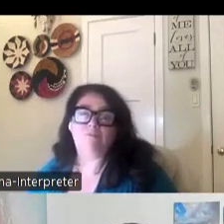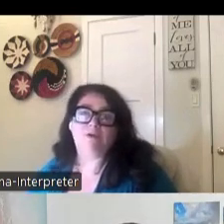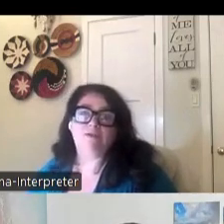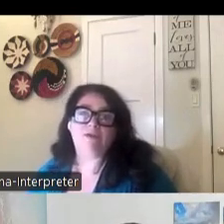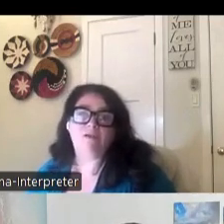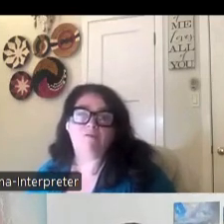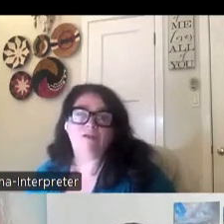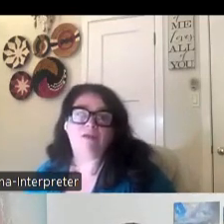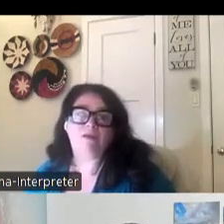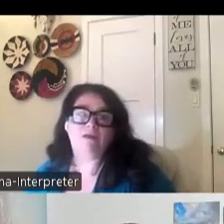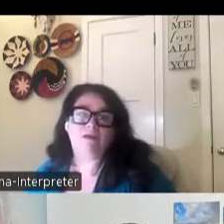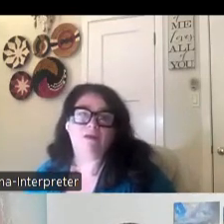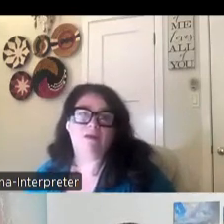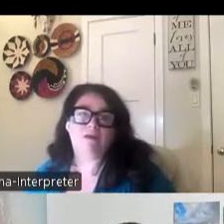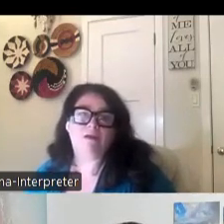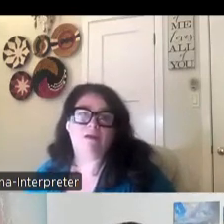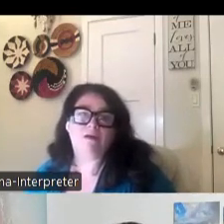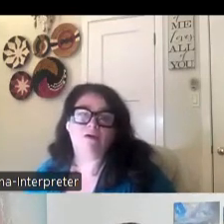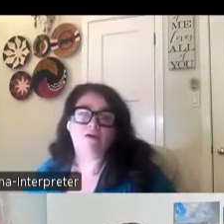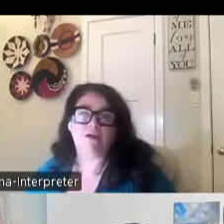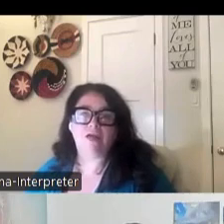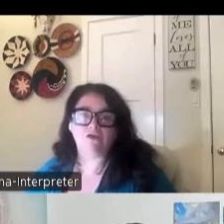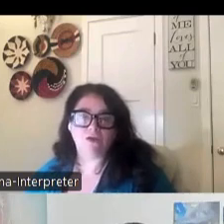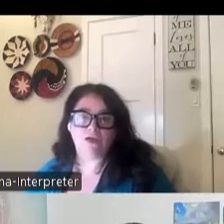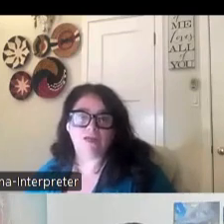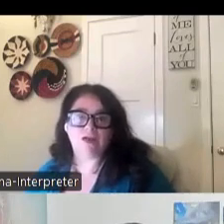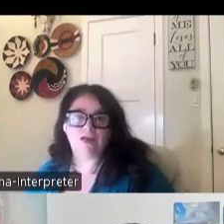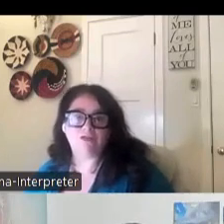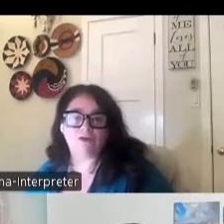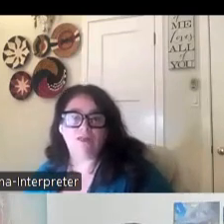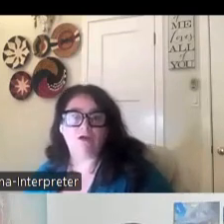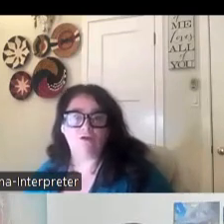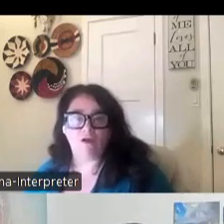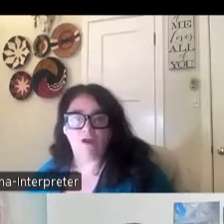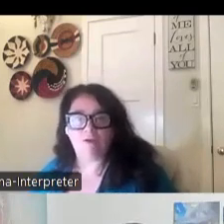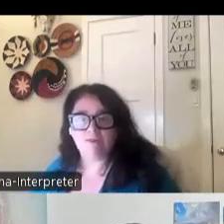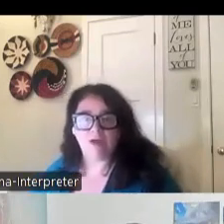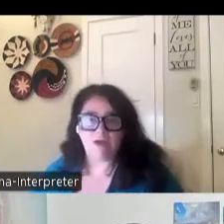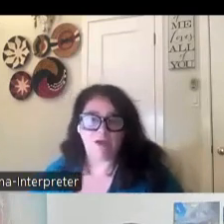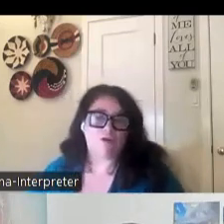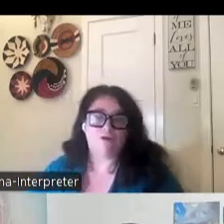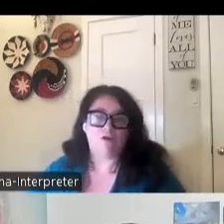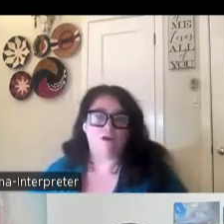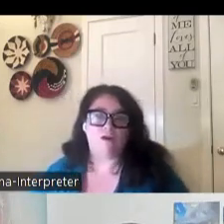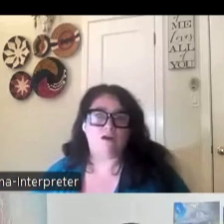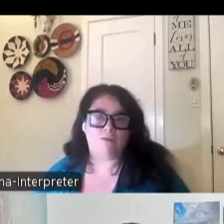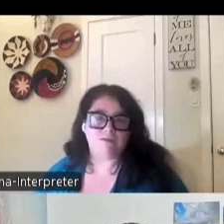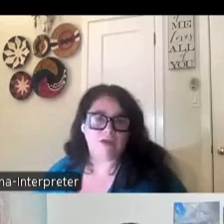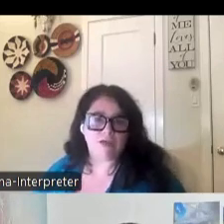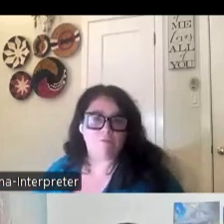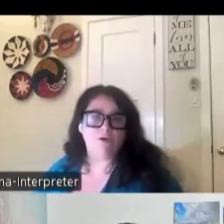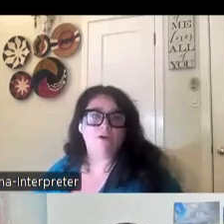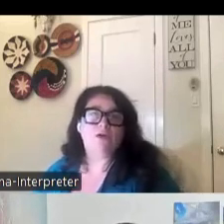that warming. This has pretty major implications for a variety of practical purposes.